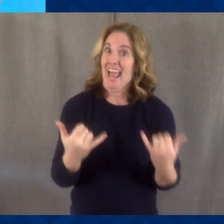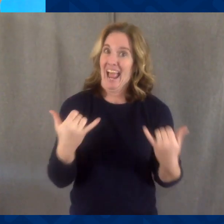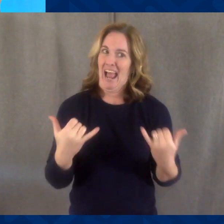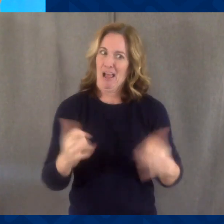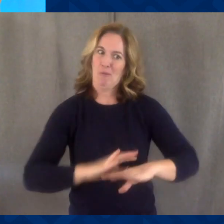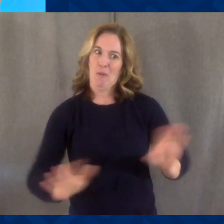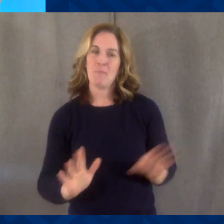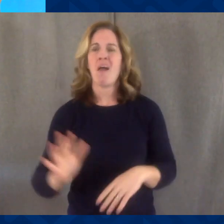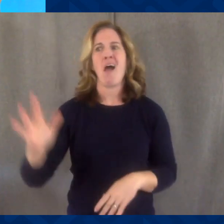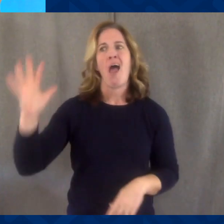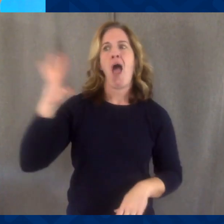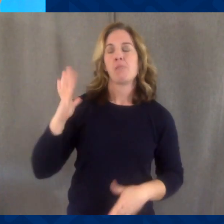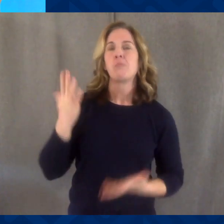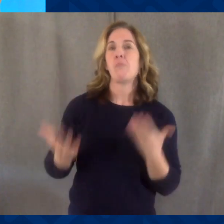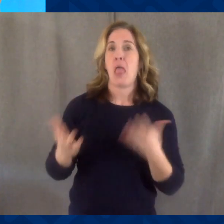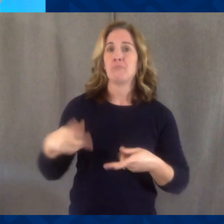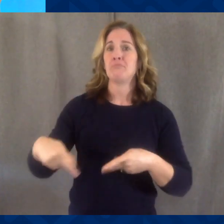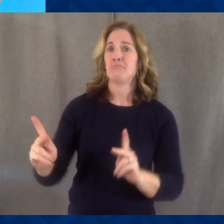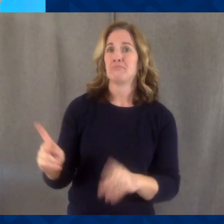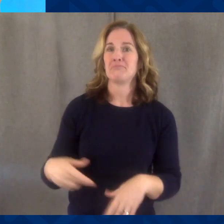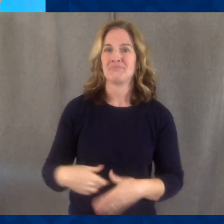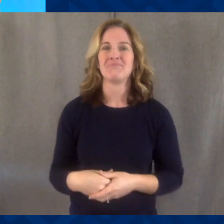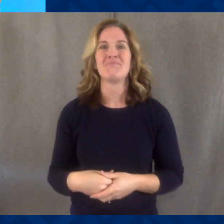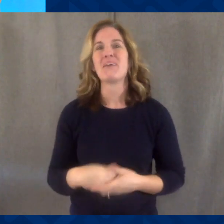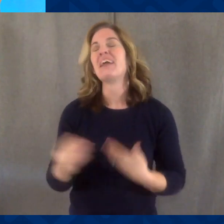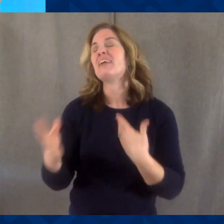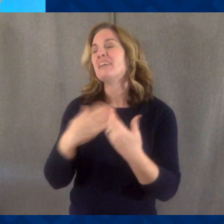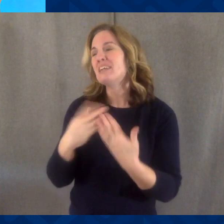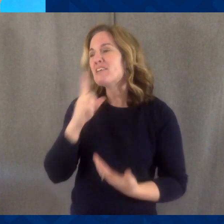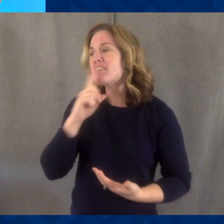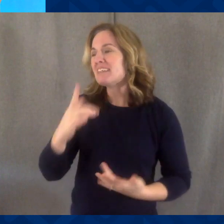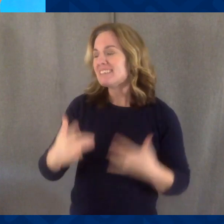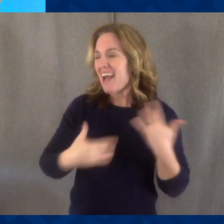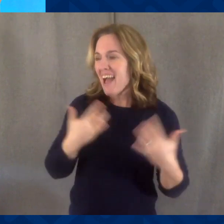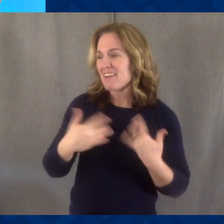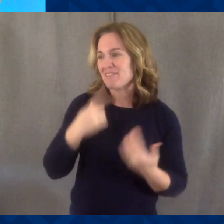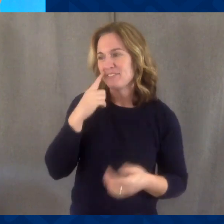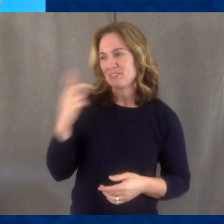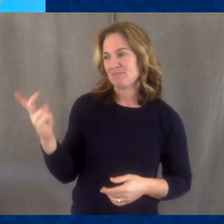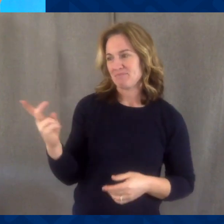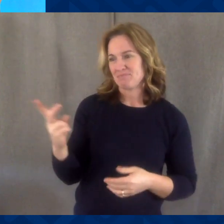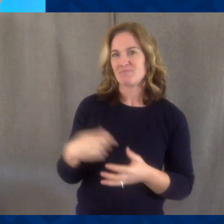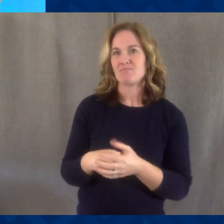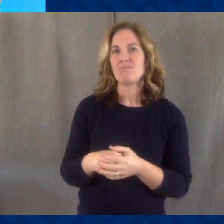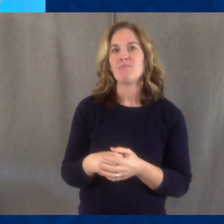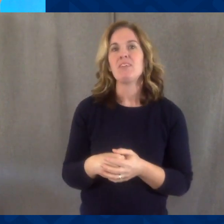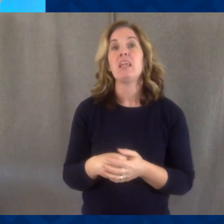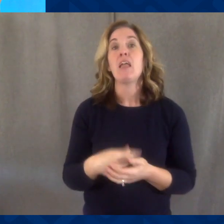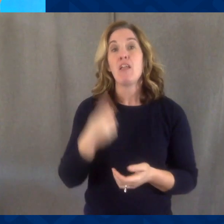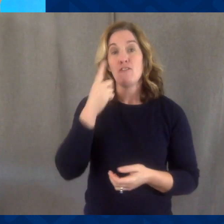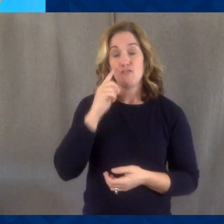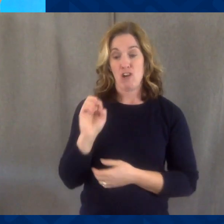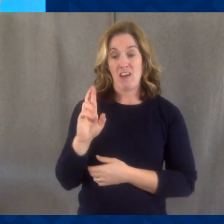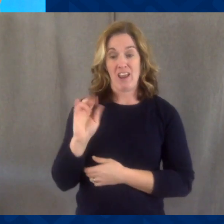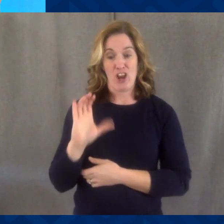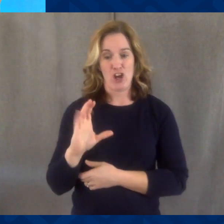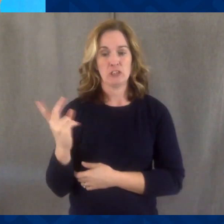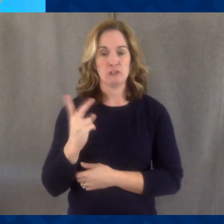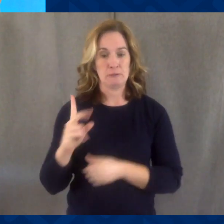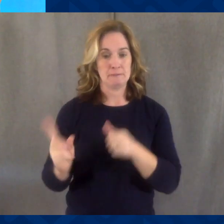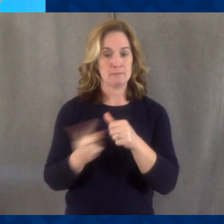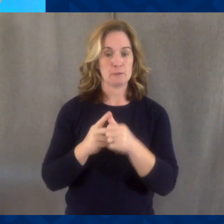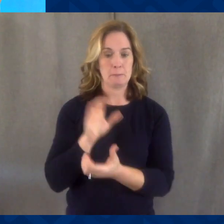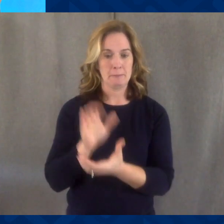Back yeah. in the day, maybe. But we're really excited for you. One of the yeah. things that was always important for Eric and I when we first got married, we were young